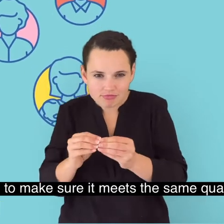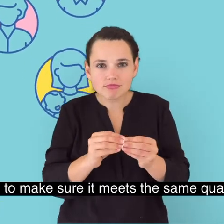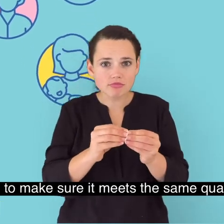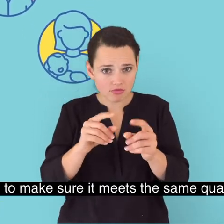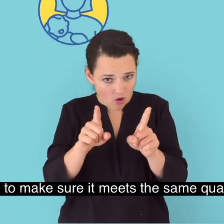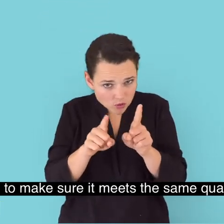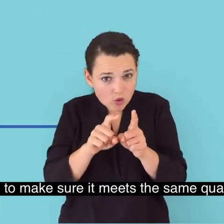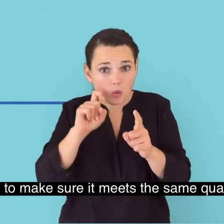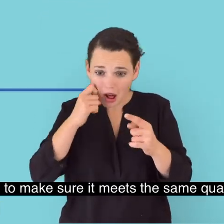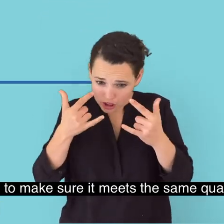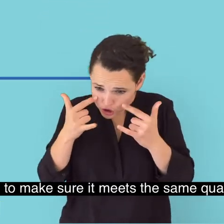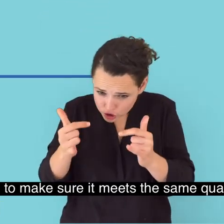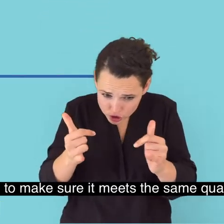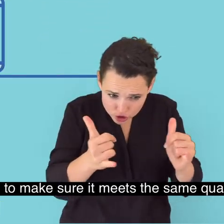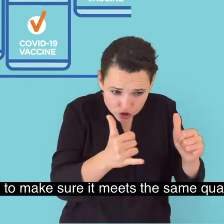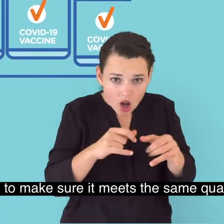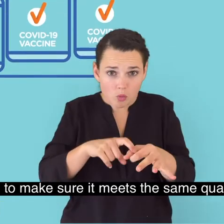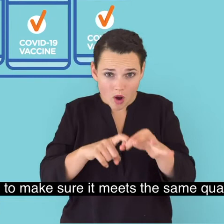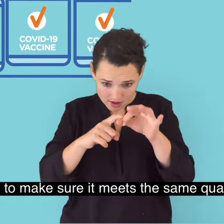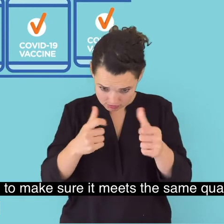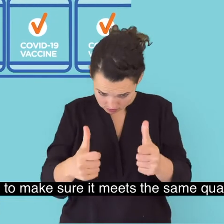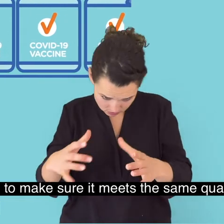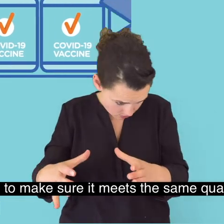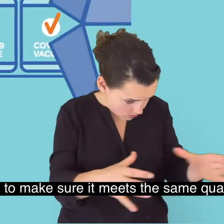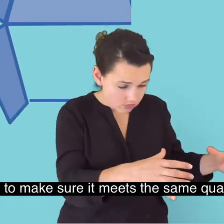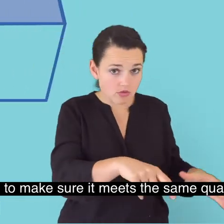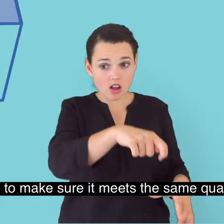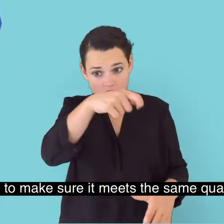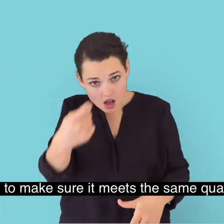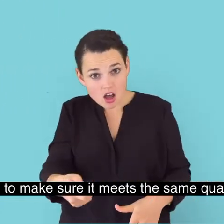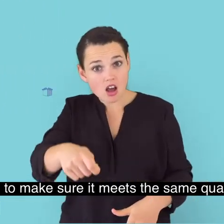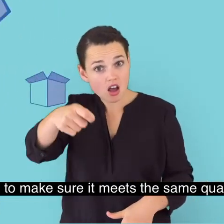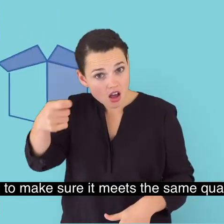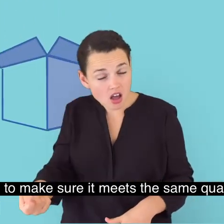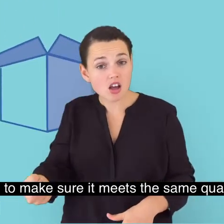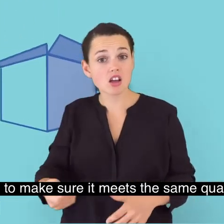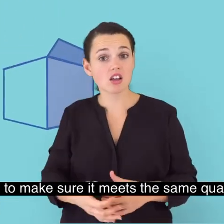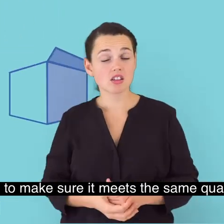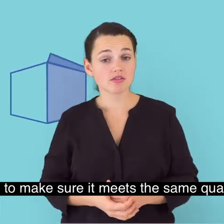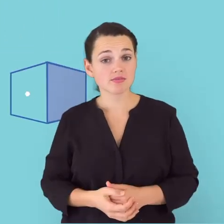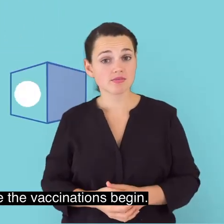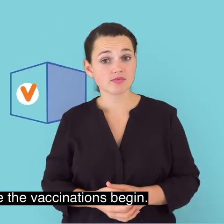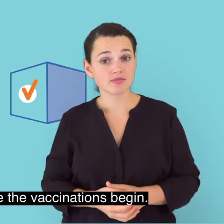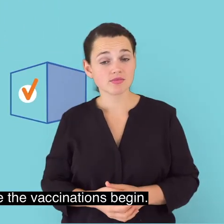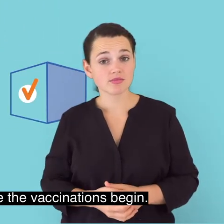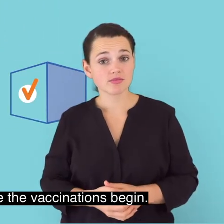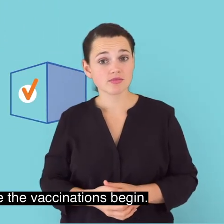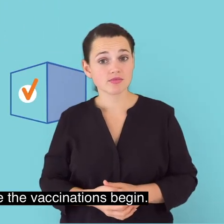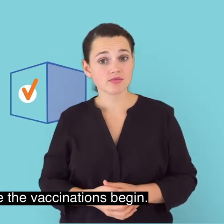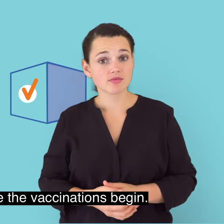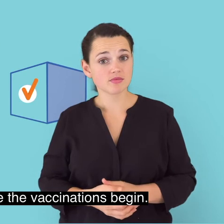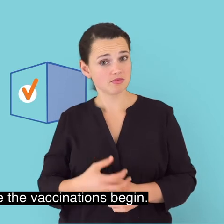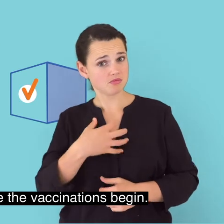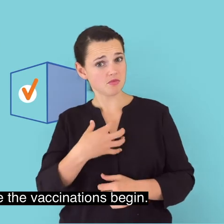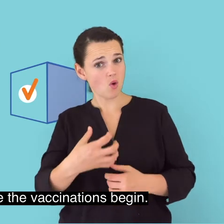approved, each batch must also be checked to make sure it meets the same quality standards. All these steps are